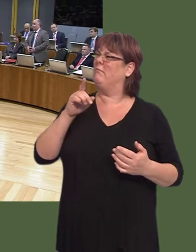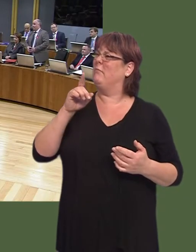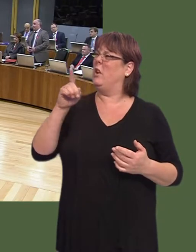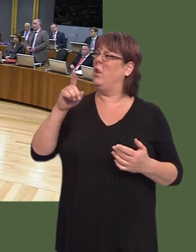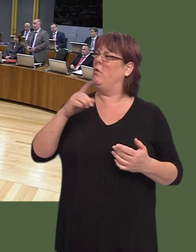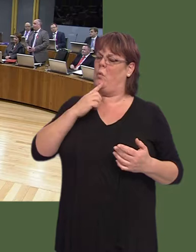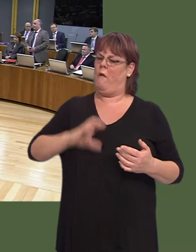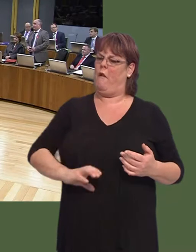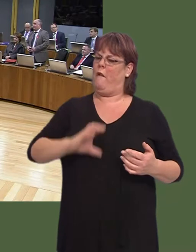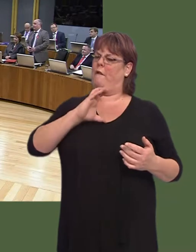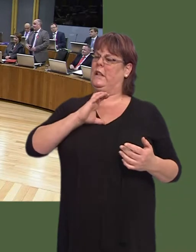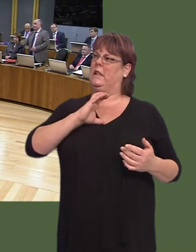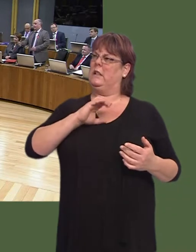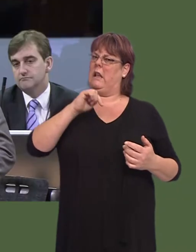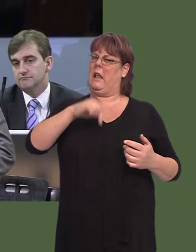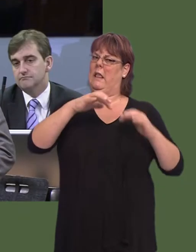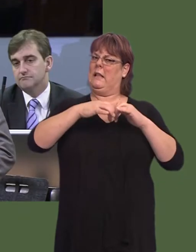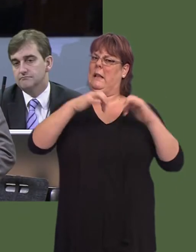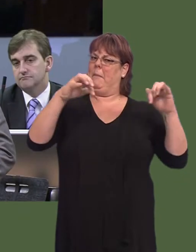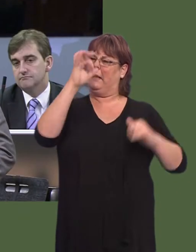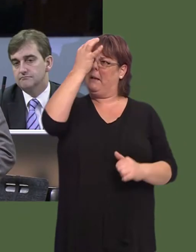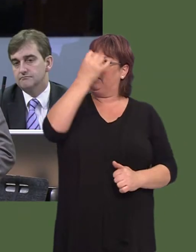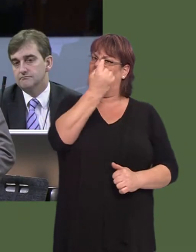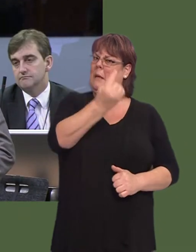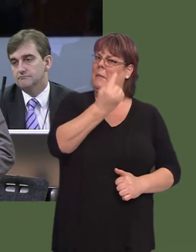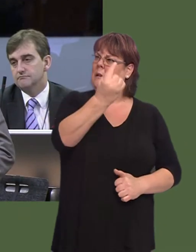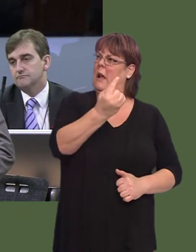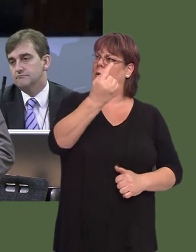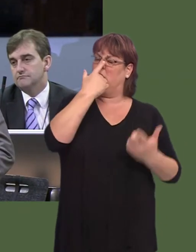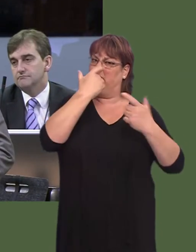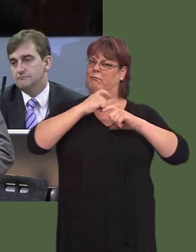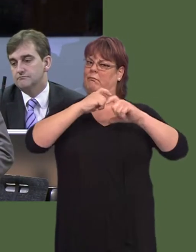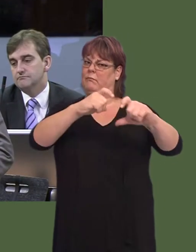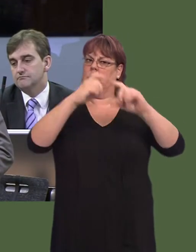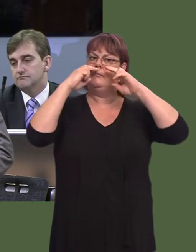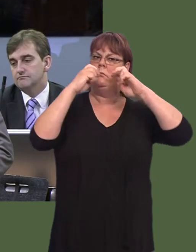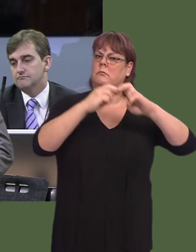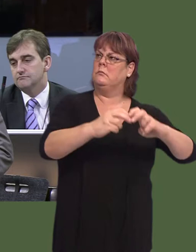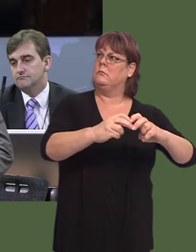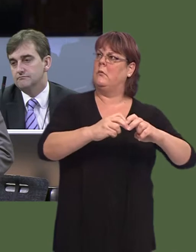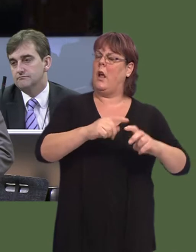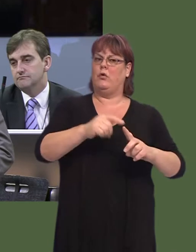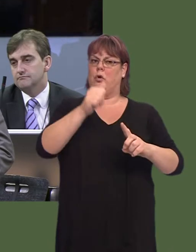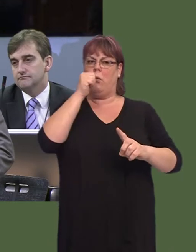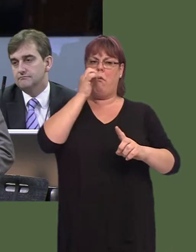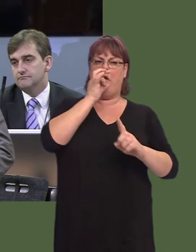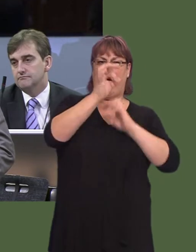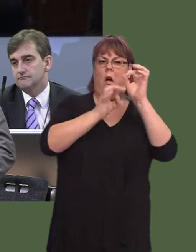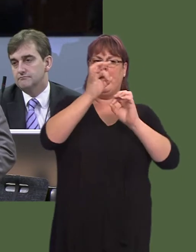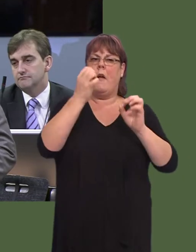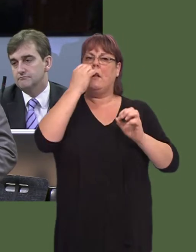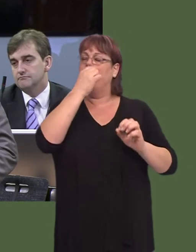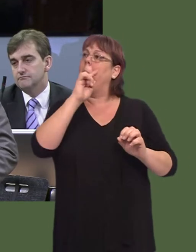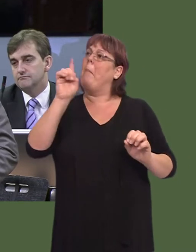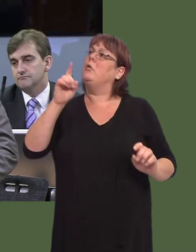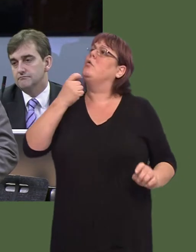you are not prepared to have confidence in the committees of this Assembly to actually do the work that they are charged with doing and actually listen to the evidence that is given.